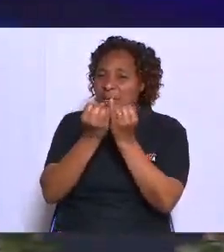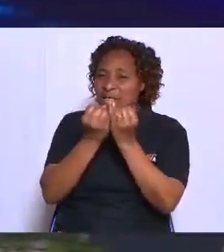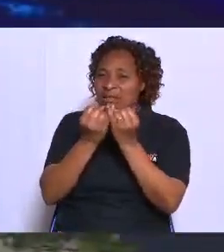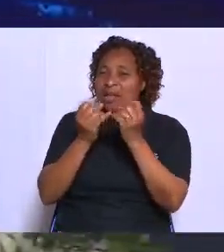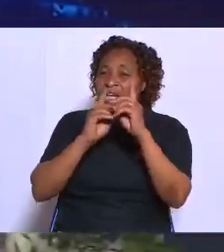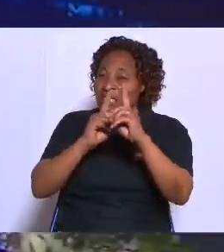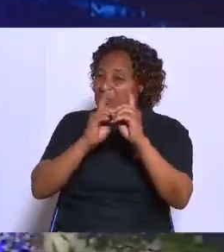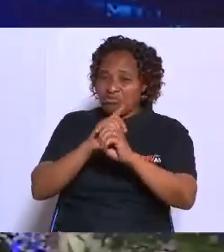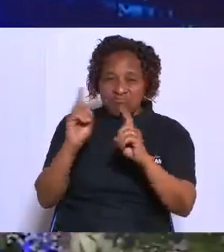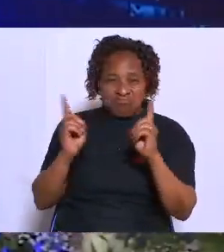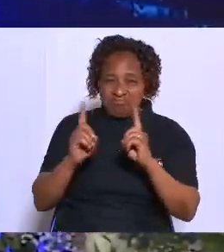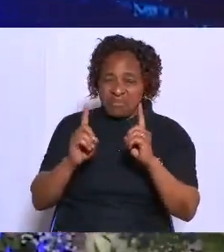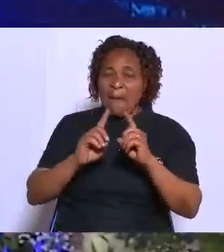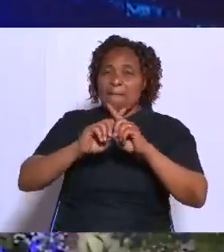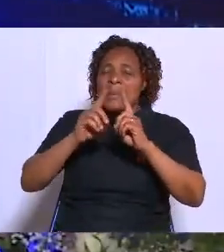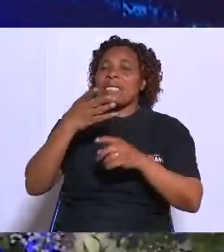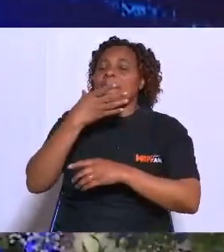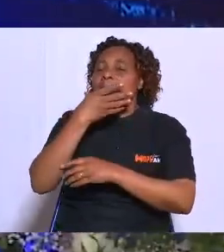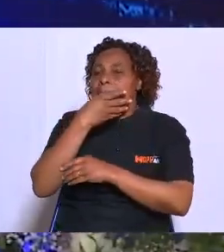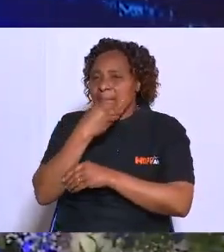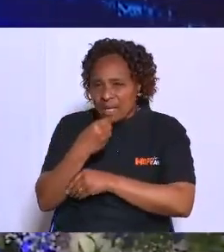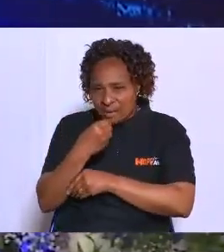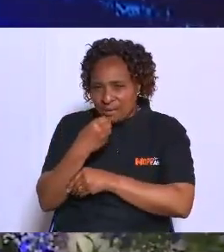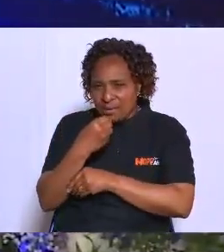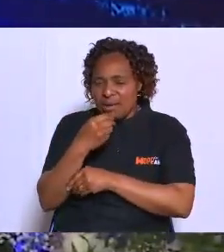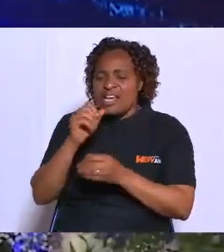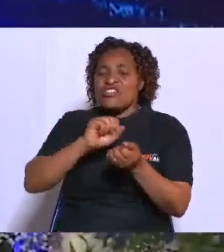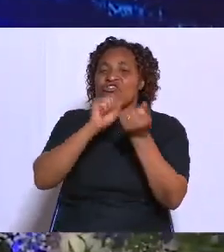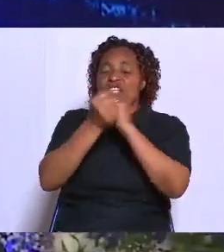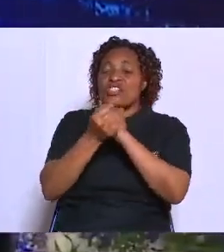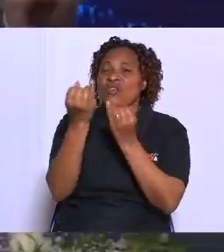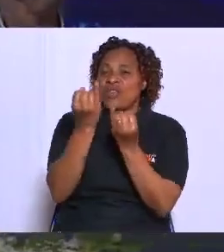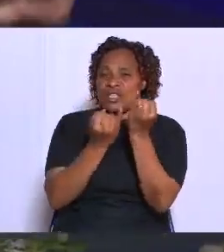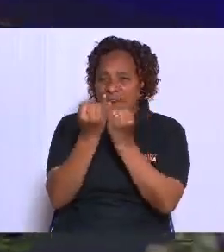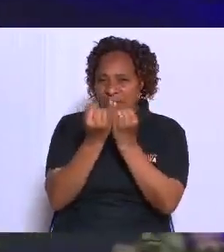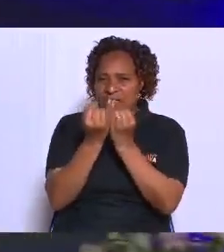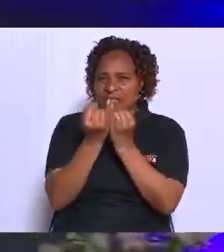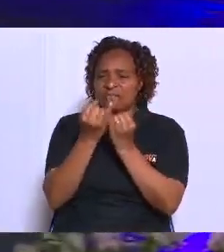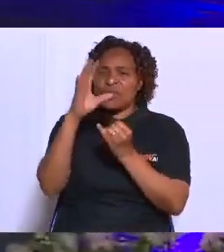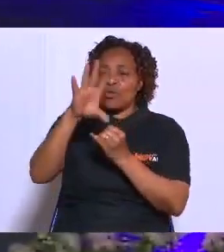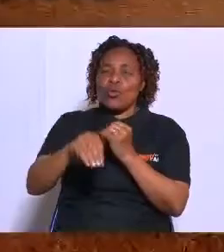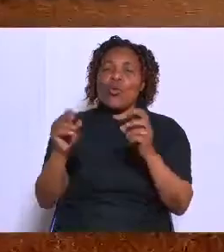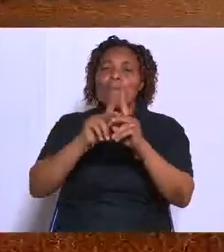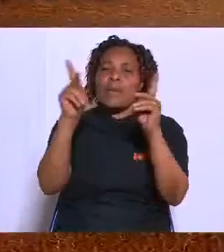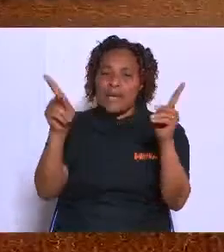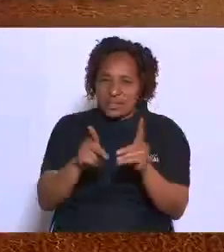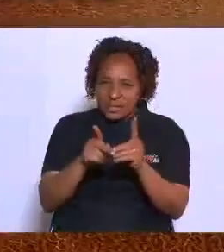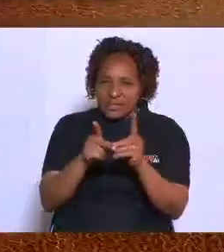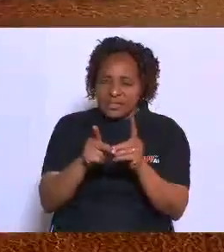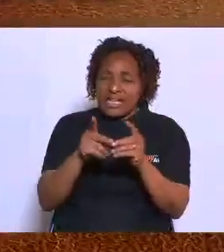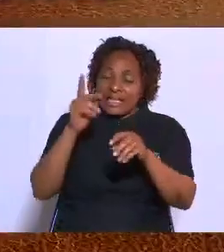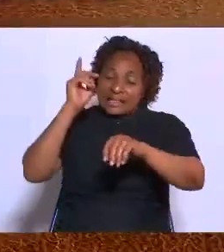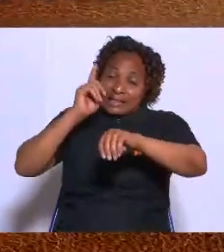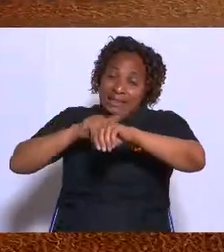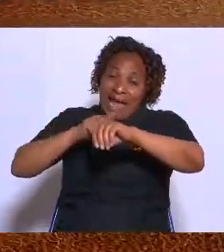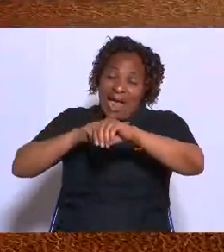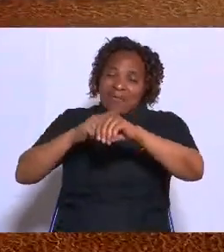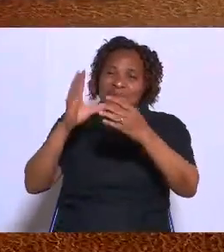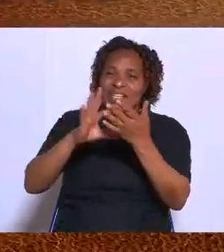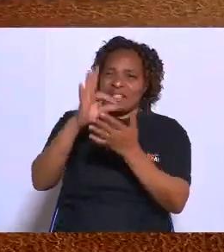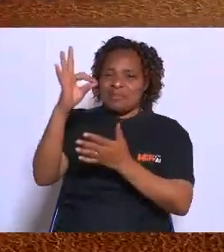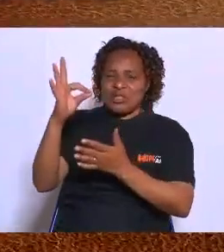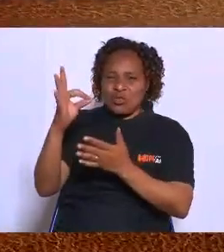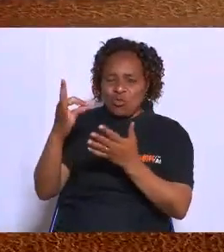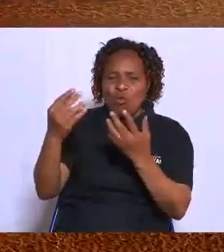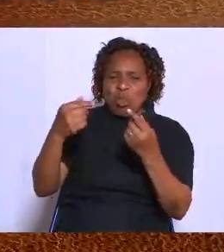but Changed by man the change of the Sabbath took place at a time of spiritual